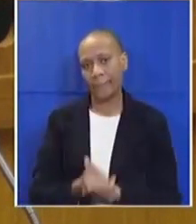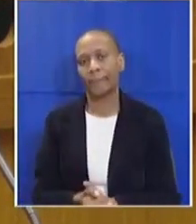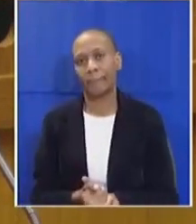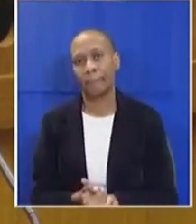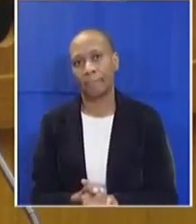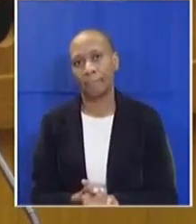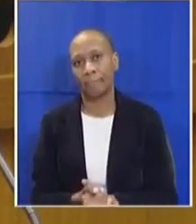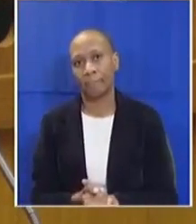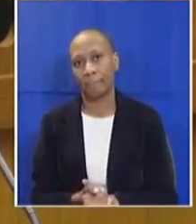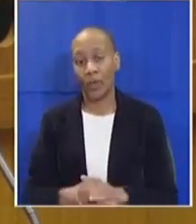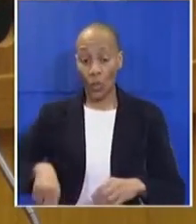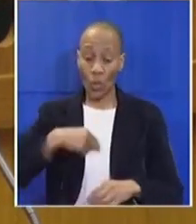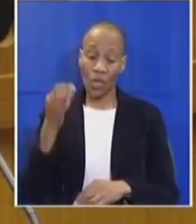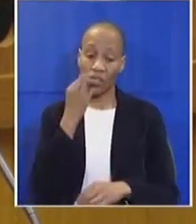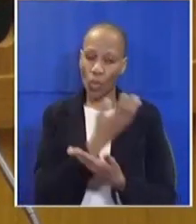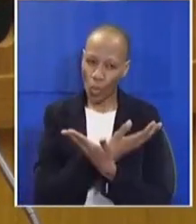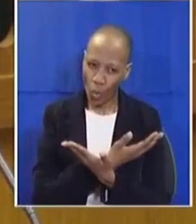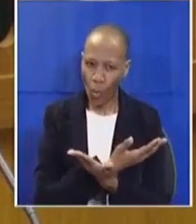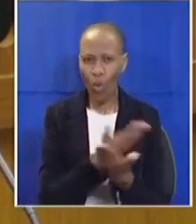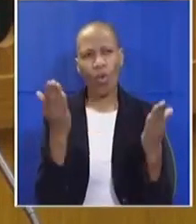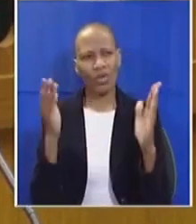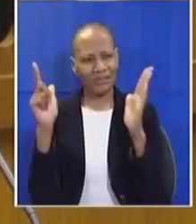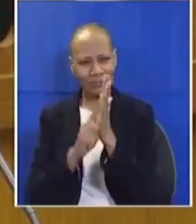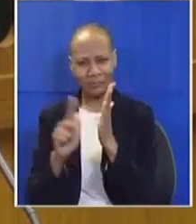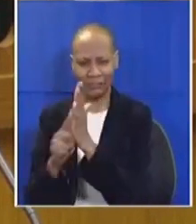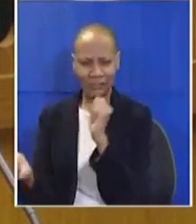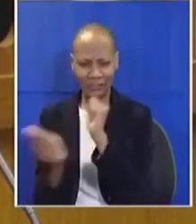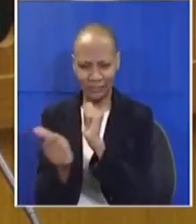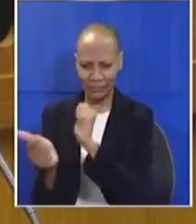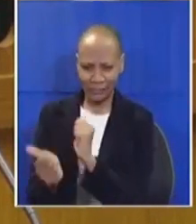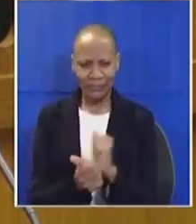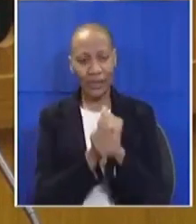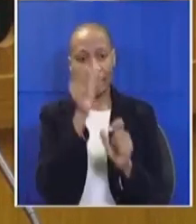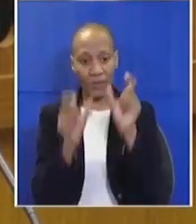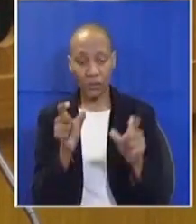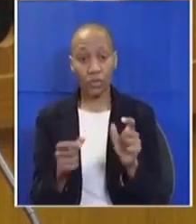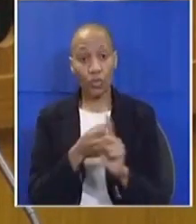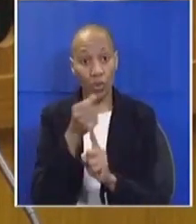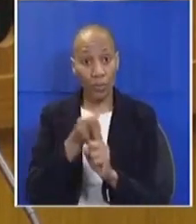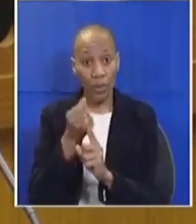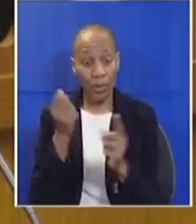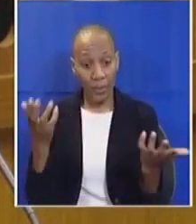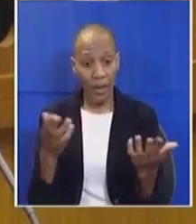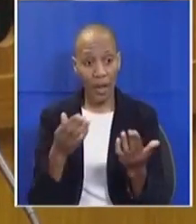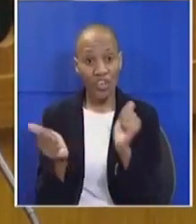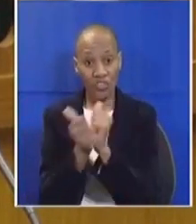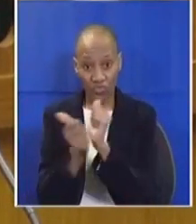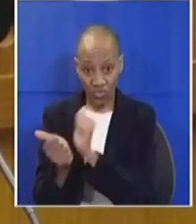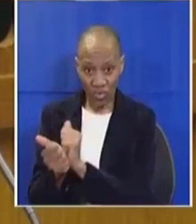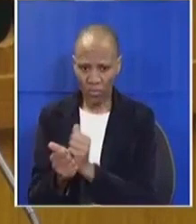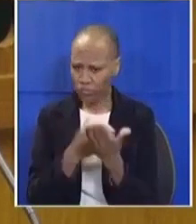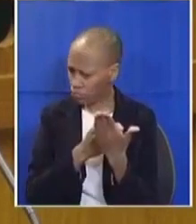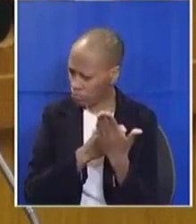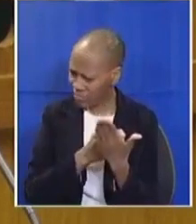We're therefore calling on all charges and sentences against fees must fall activists to be dropped with immediate